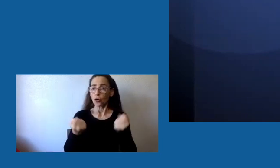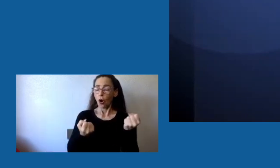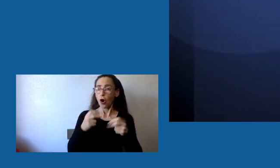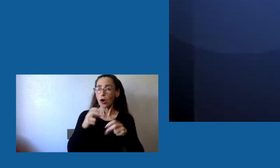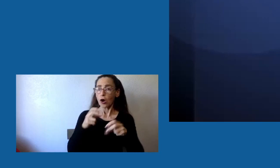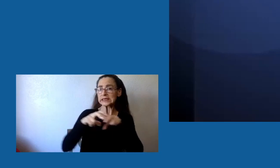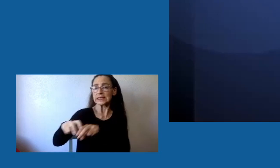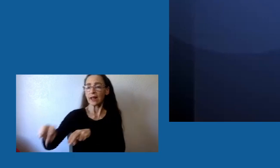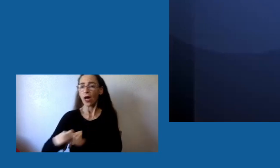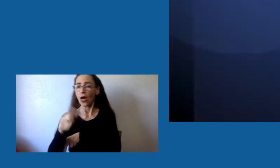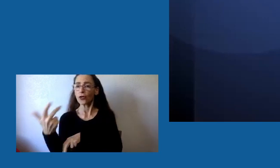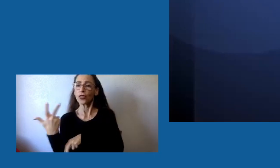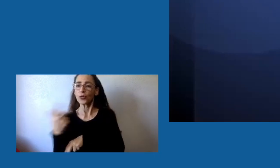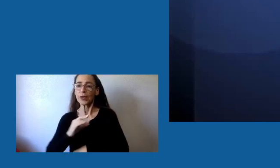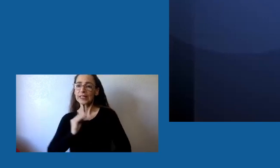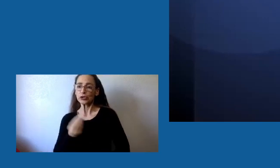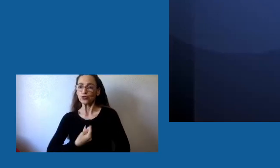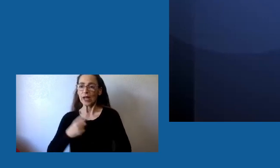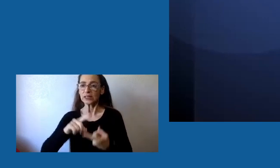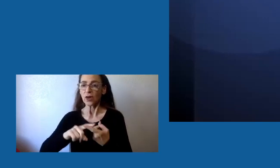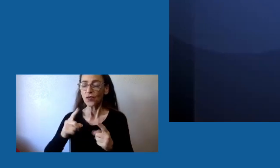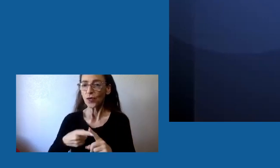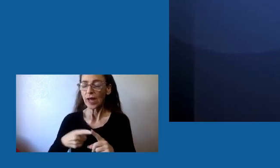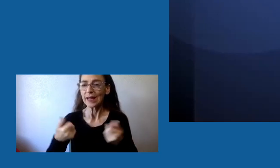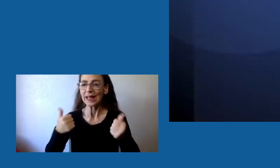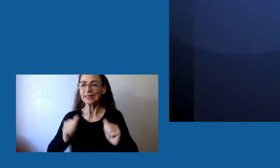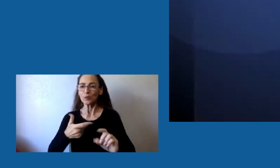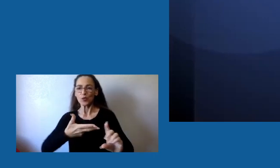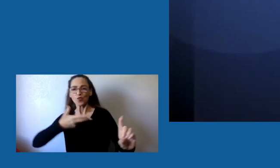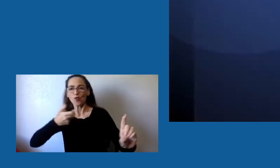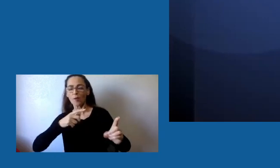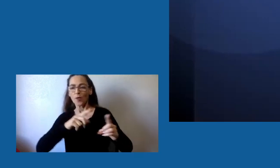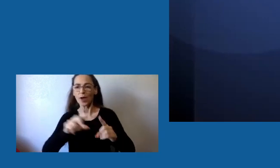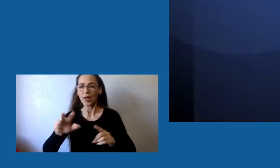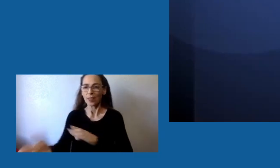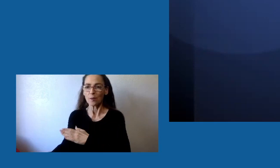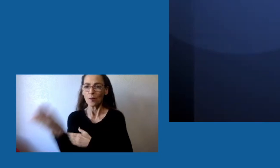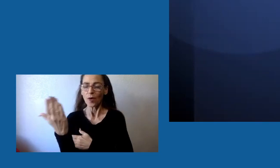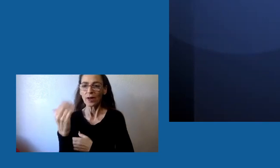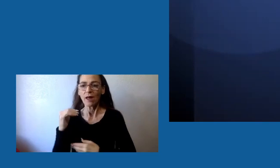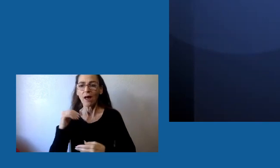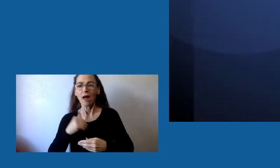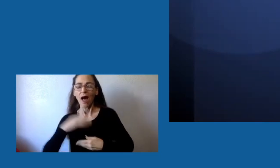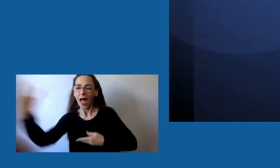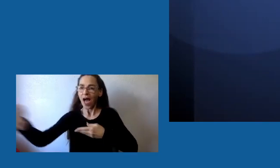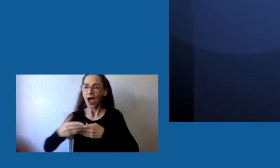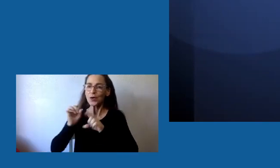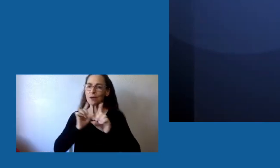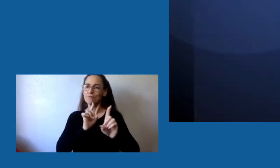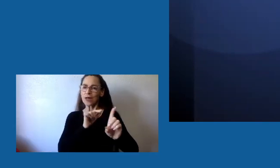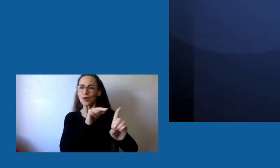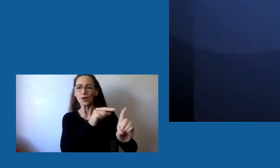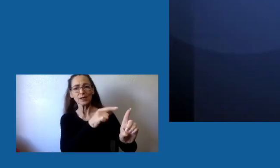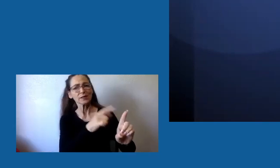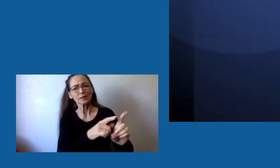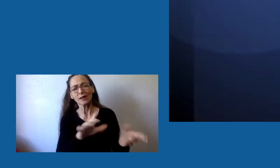other trans women friends in an attempted robbery at 5:30 in the morning. She was a former peer advocate for me. I hired and mentored her, and her